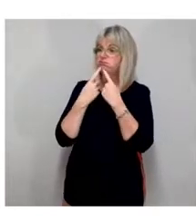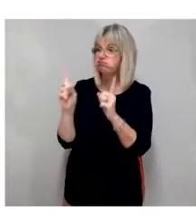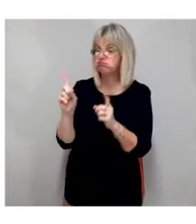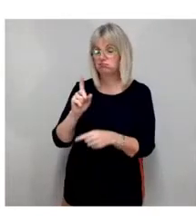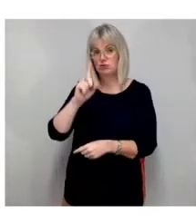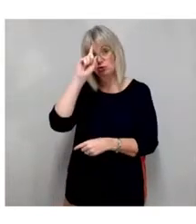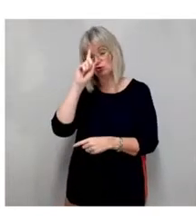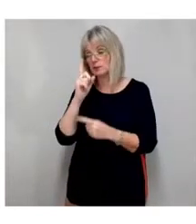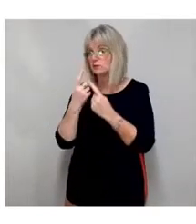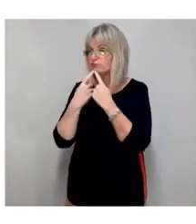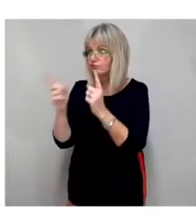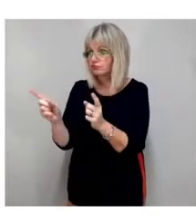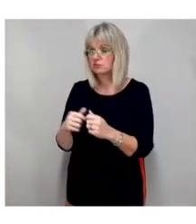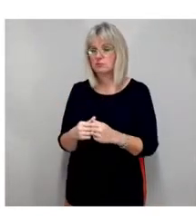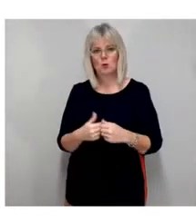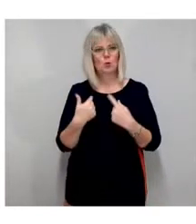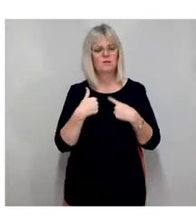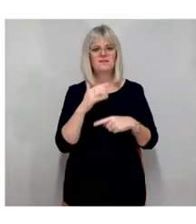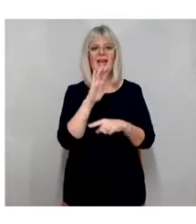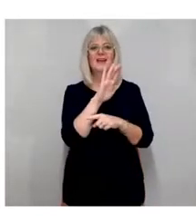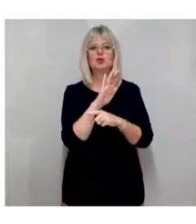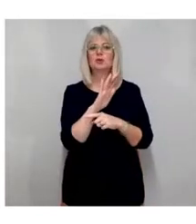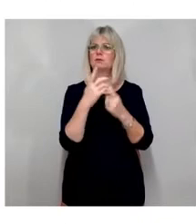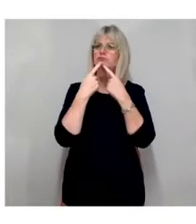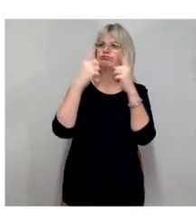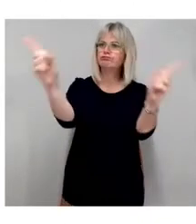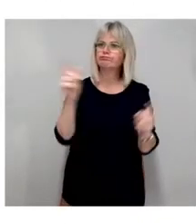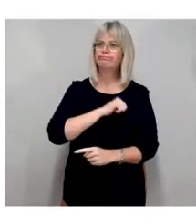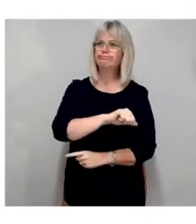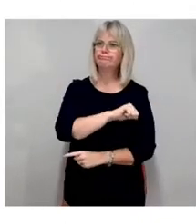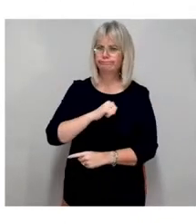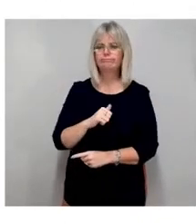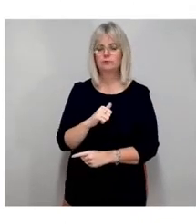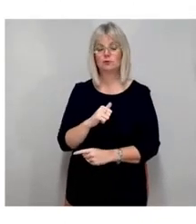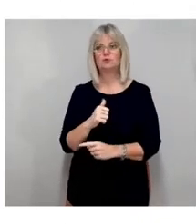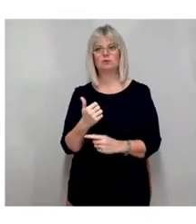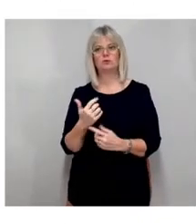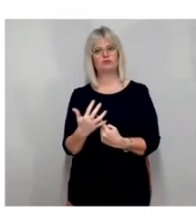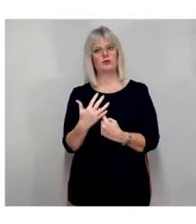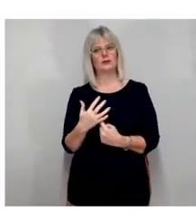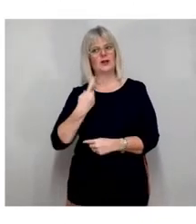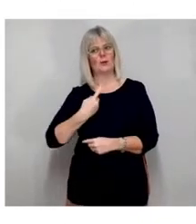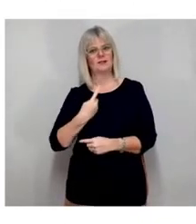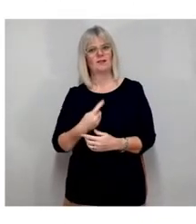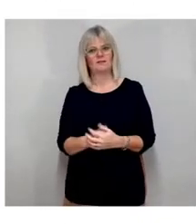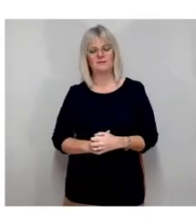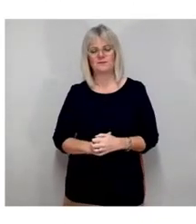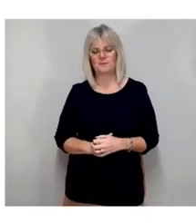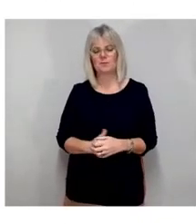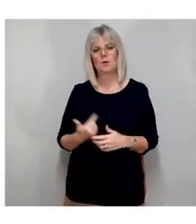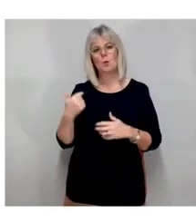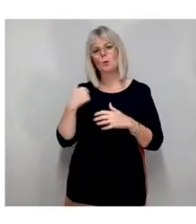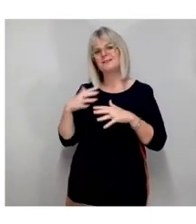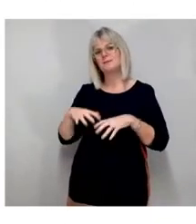put that pressure on us to keep raising our game. We started this journey about 10 years ago, and the first focus was